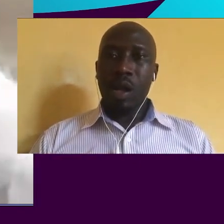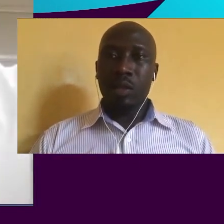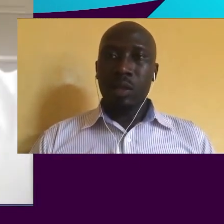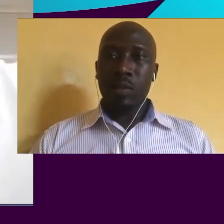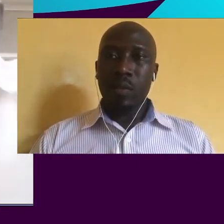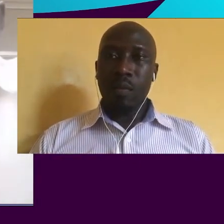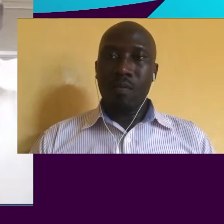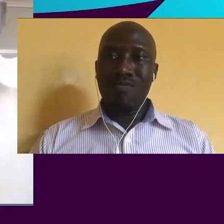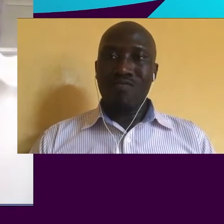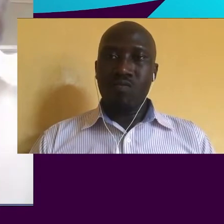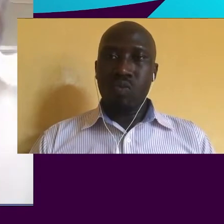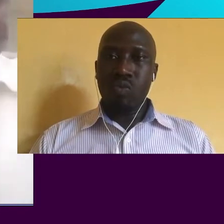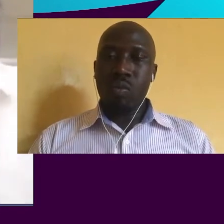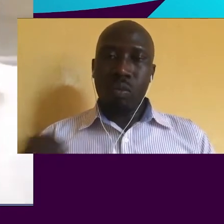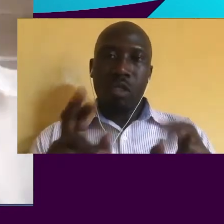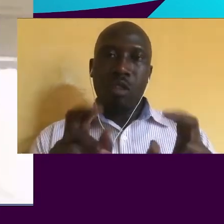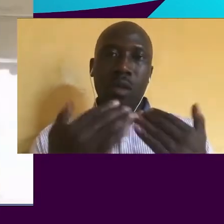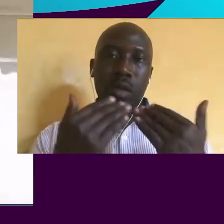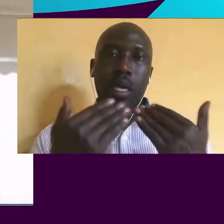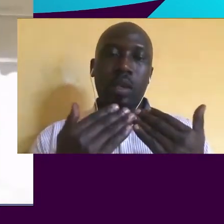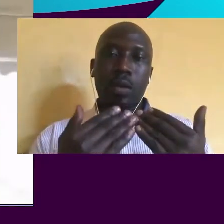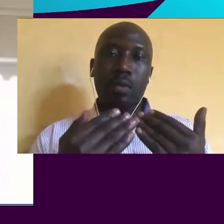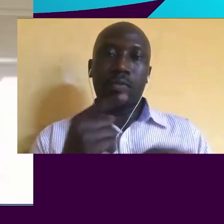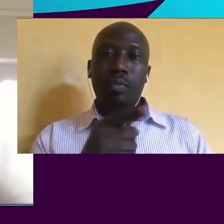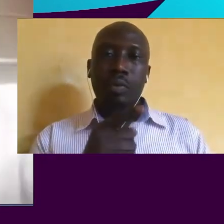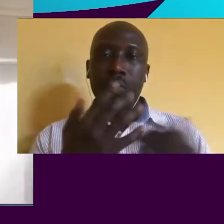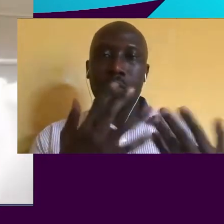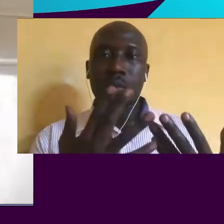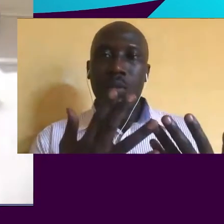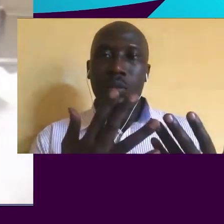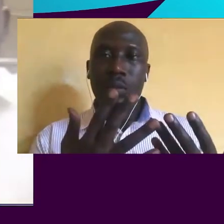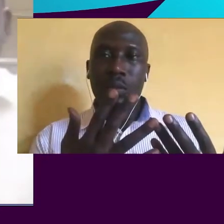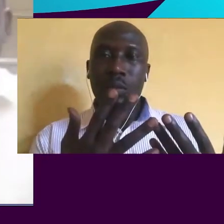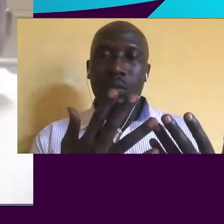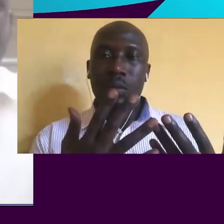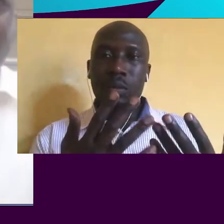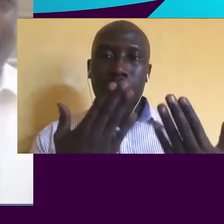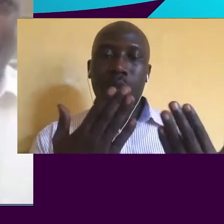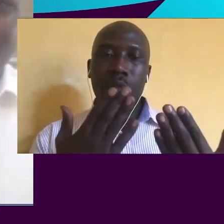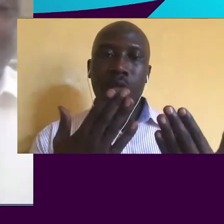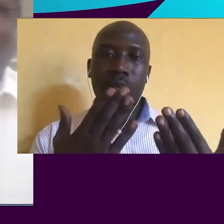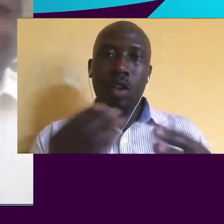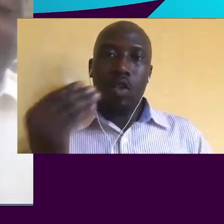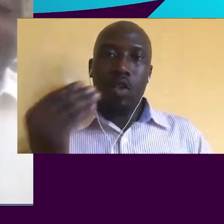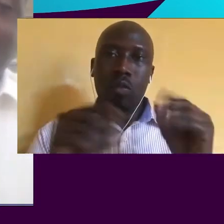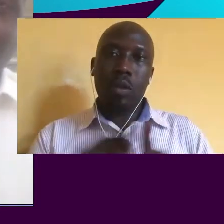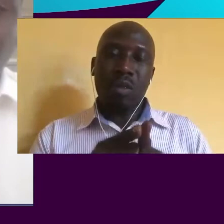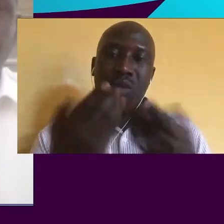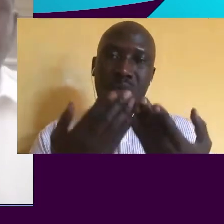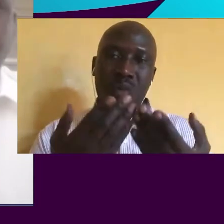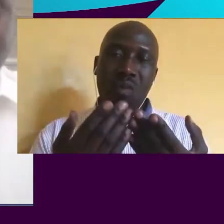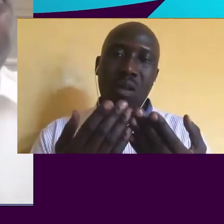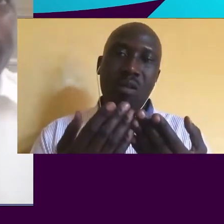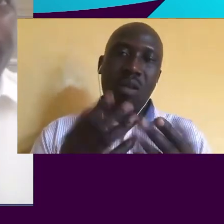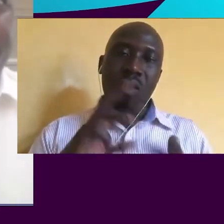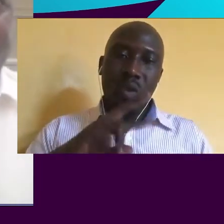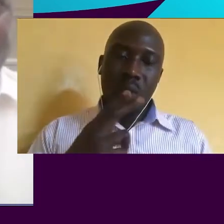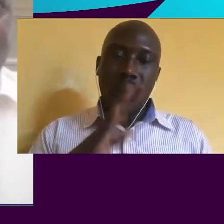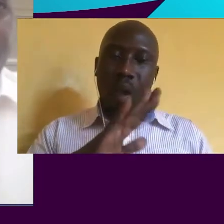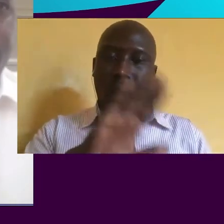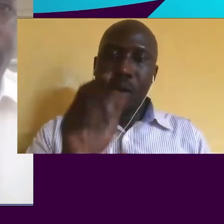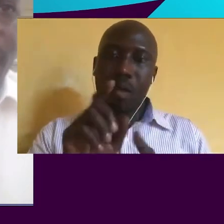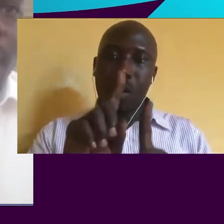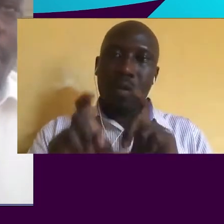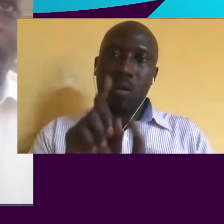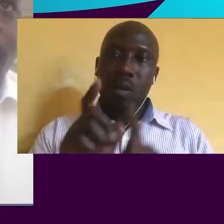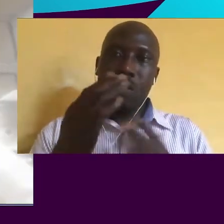Oh, thank you, Humphrey, for that submission. We may not be able to respond to all the questions because there's a lot of them,